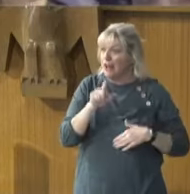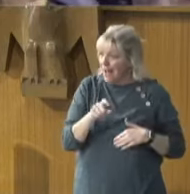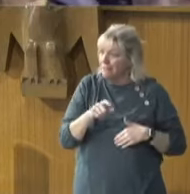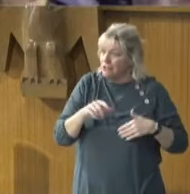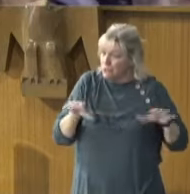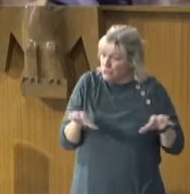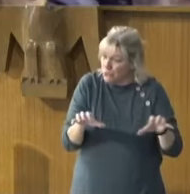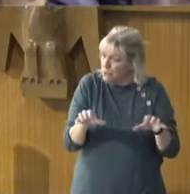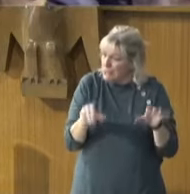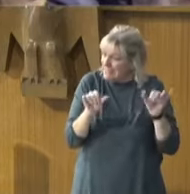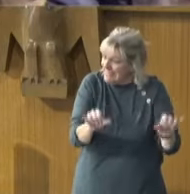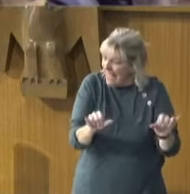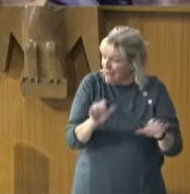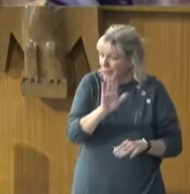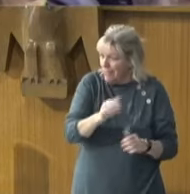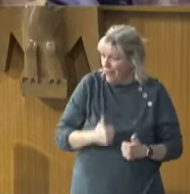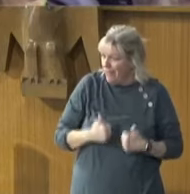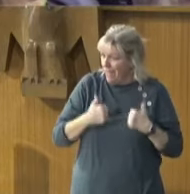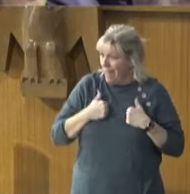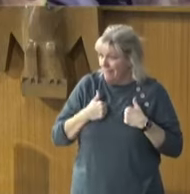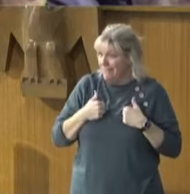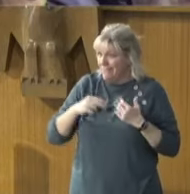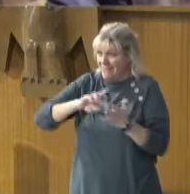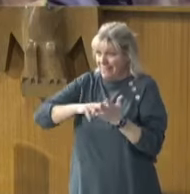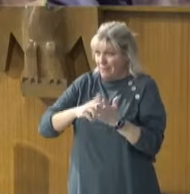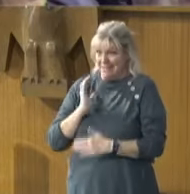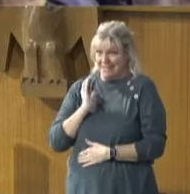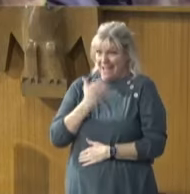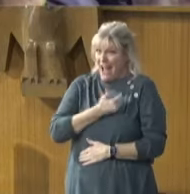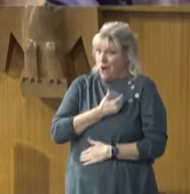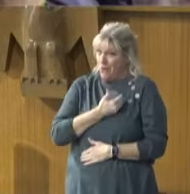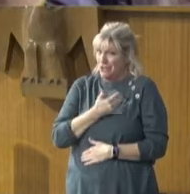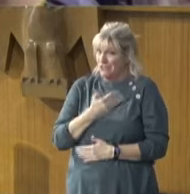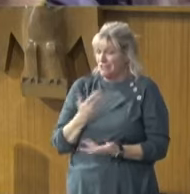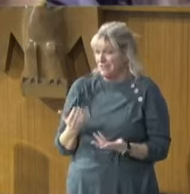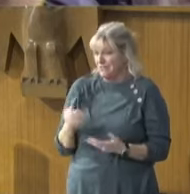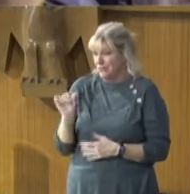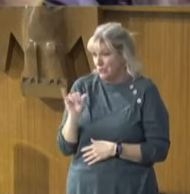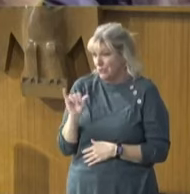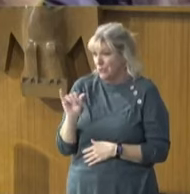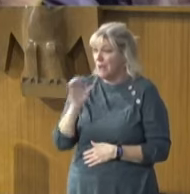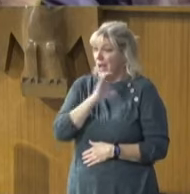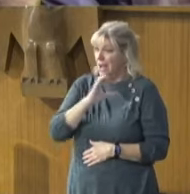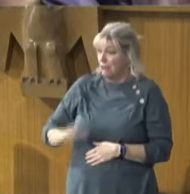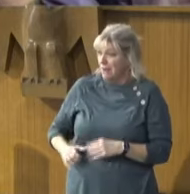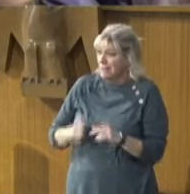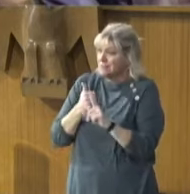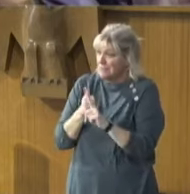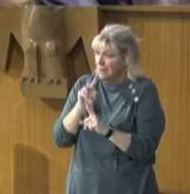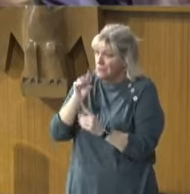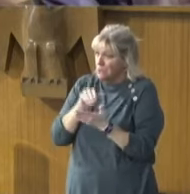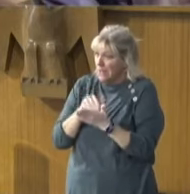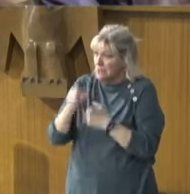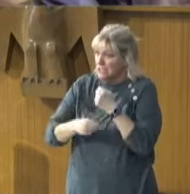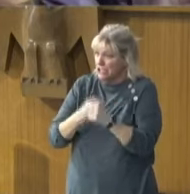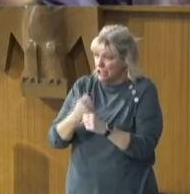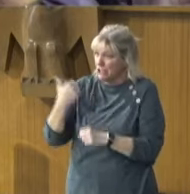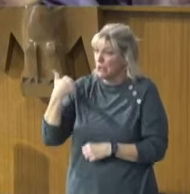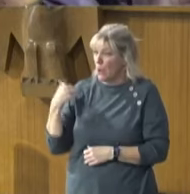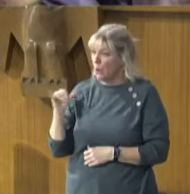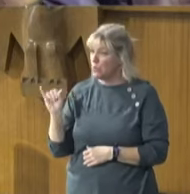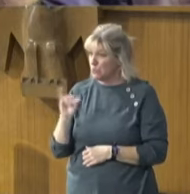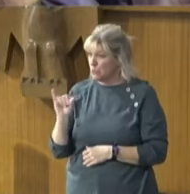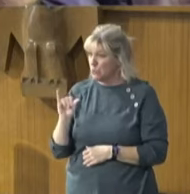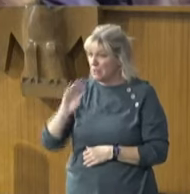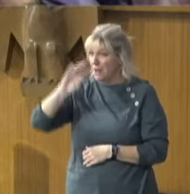presidencies of their lifetimes. And it is what Christ did 2,000 years ago in the face of the political